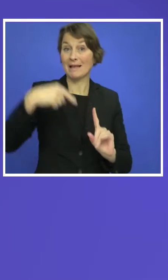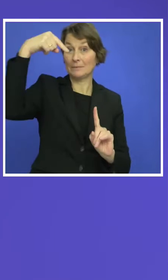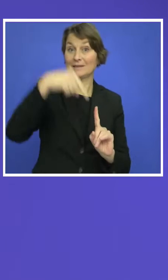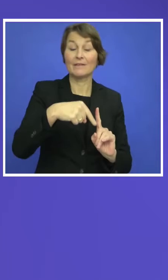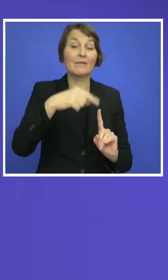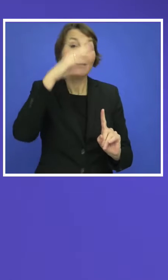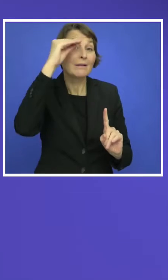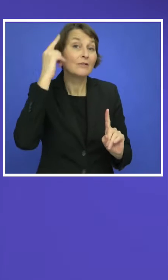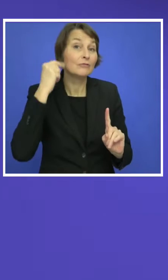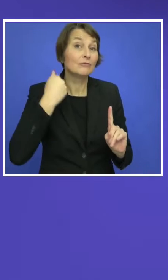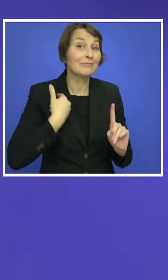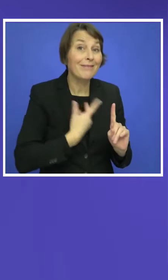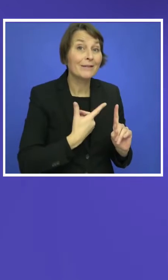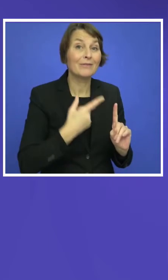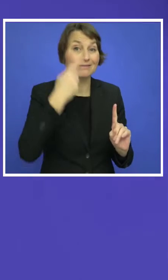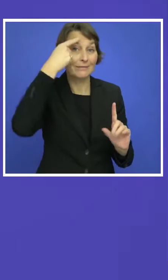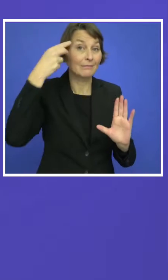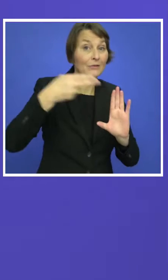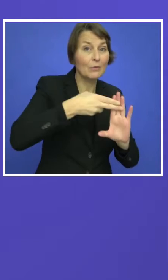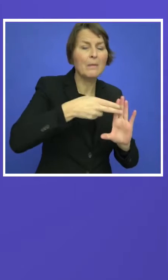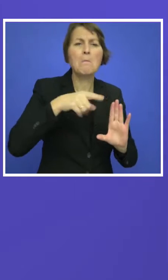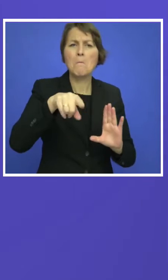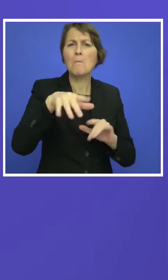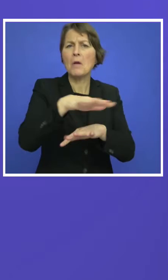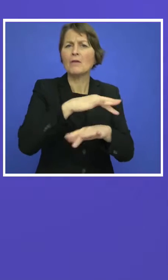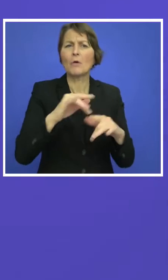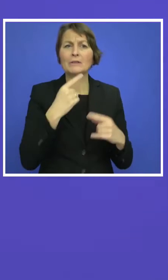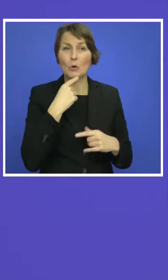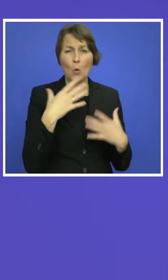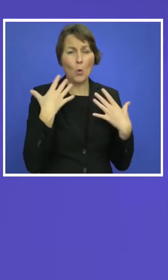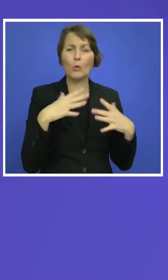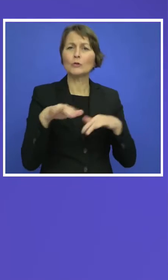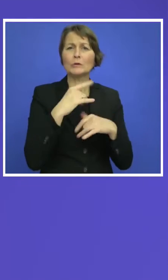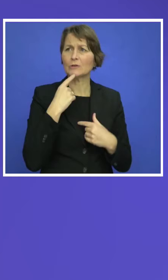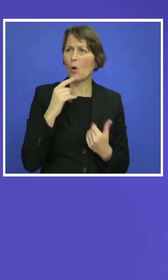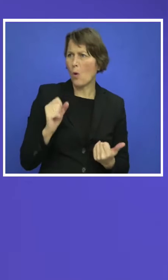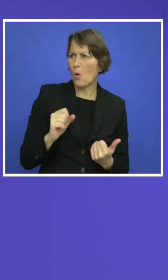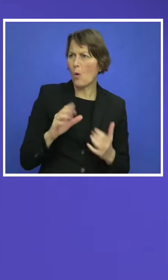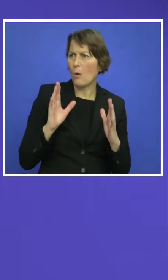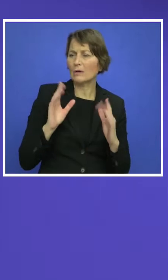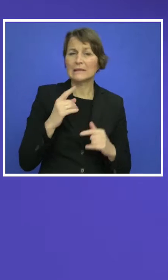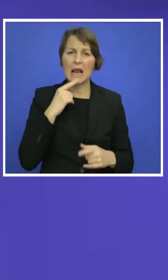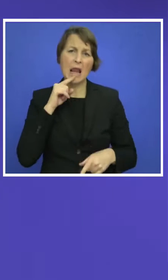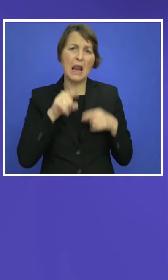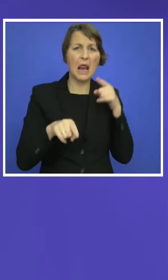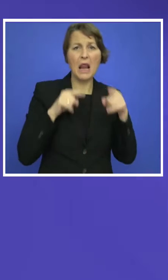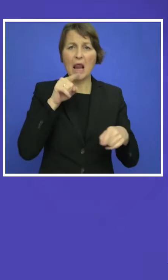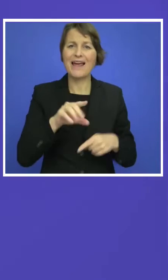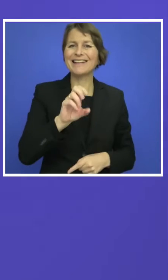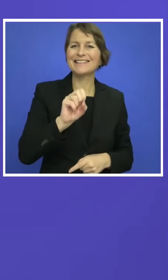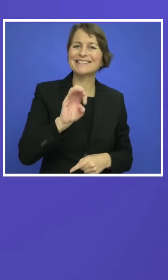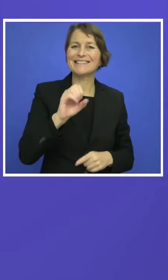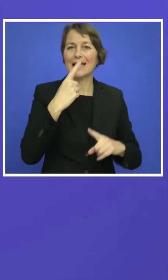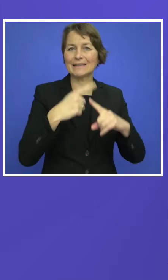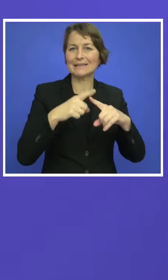how socially accepted sexism still is, or how widespread violence, discrimination